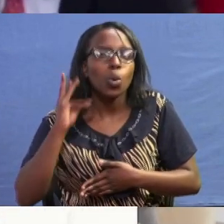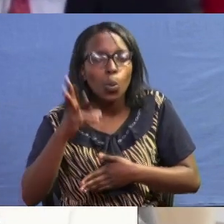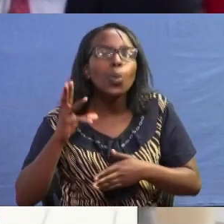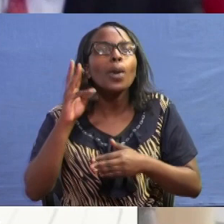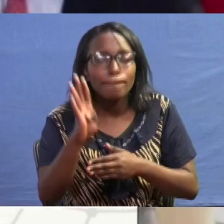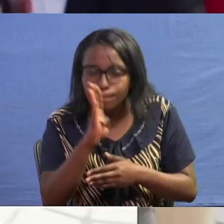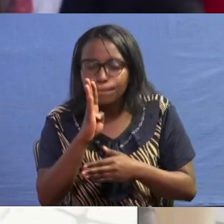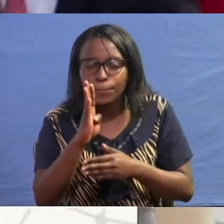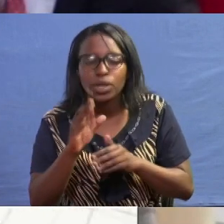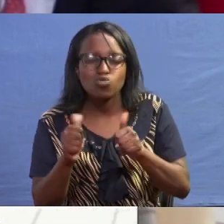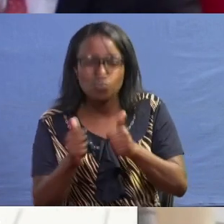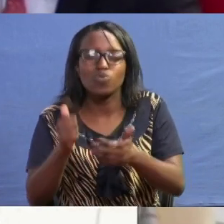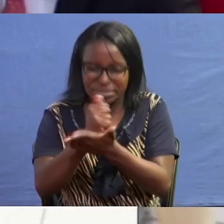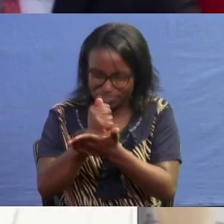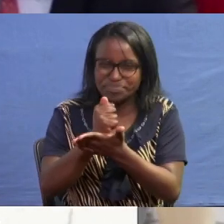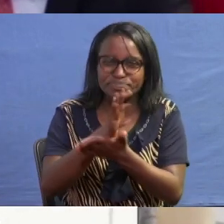reinstated